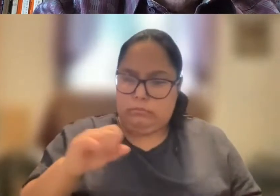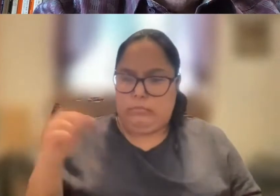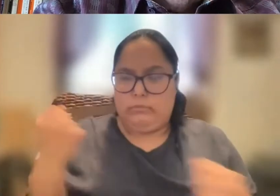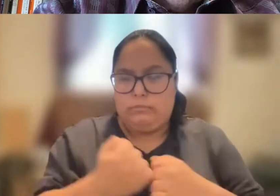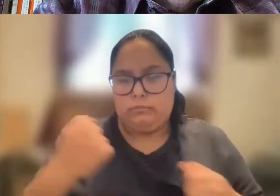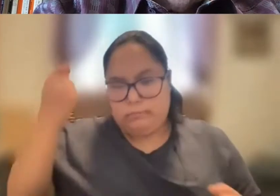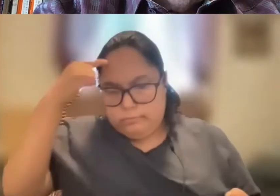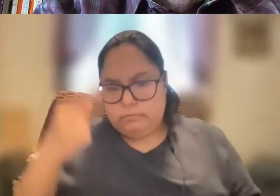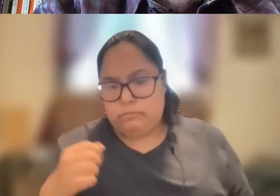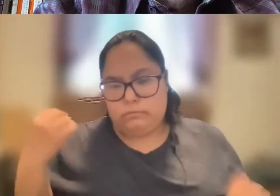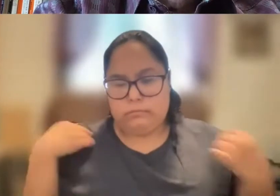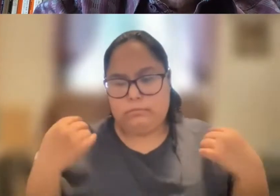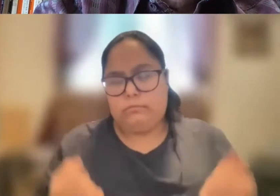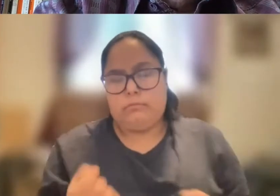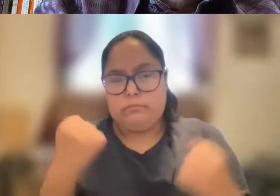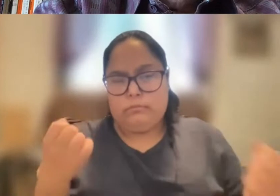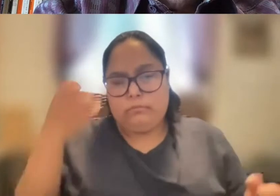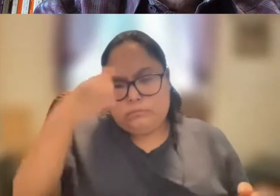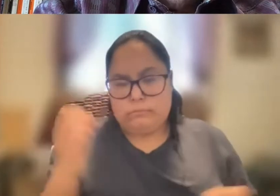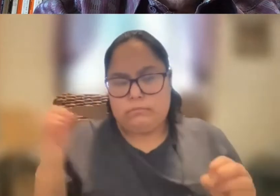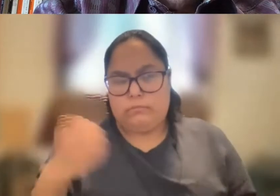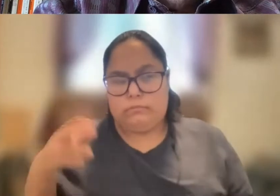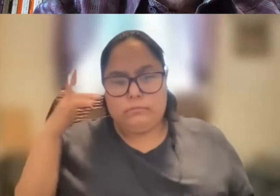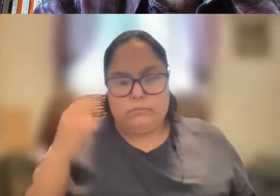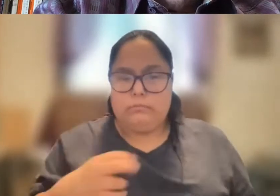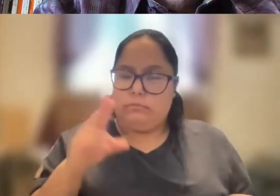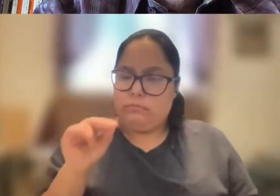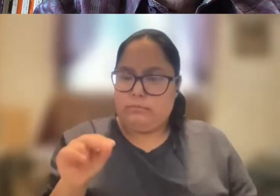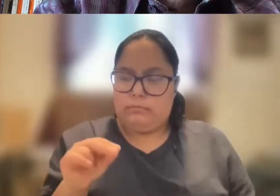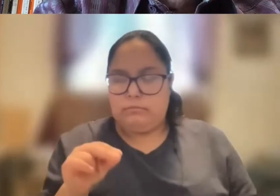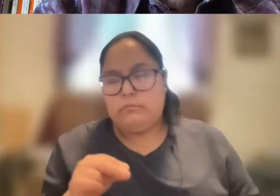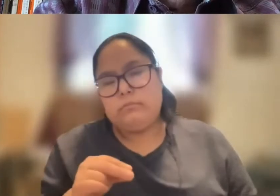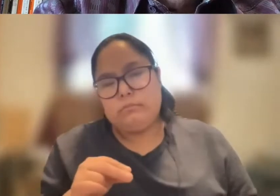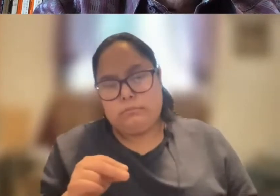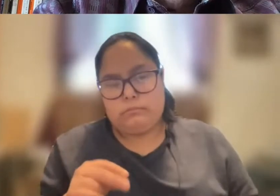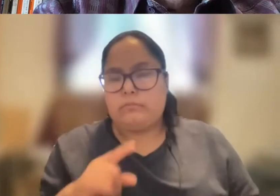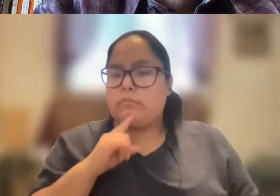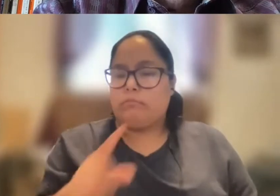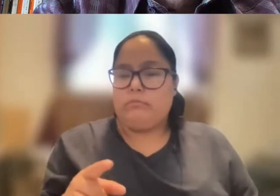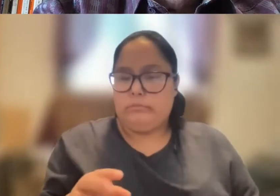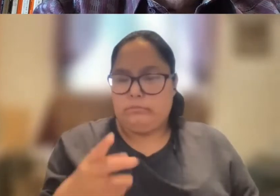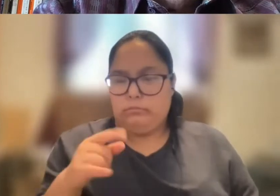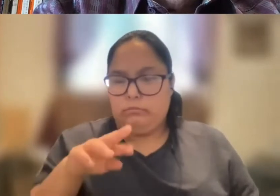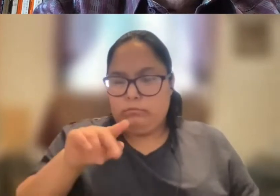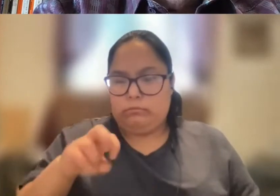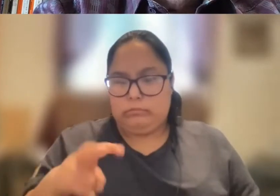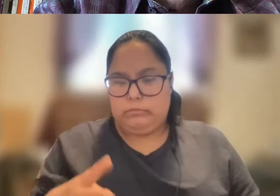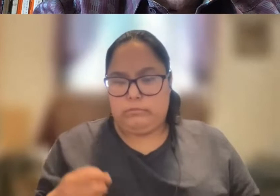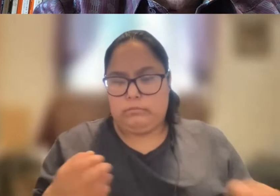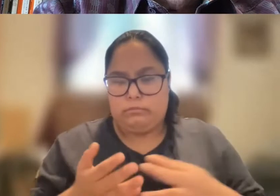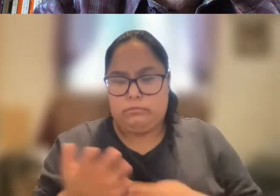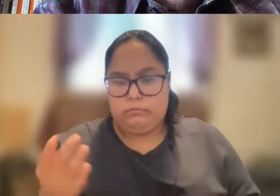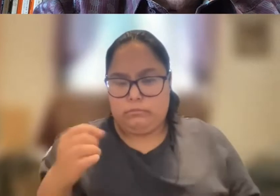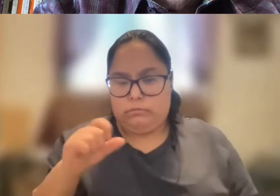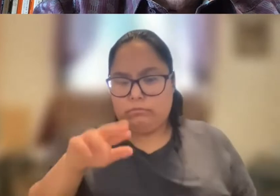He has no appetite to hear no, and he is probably as assertive as I